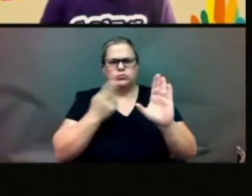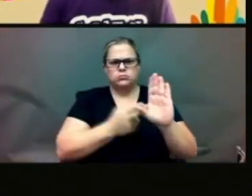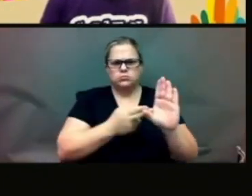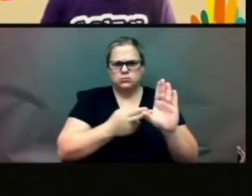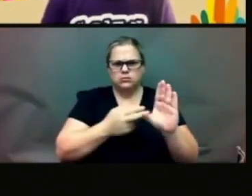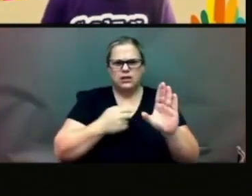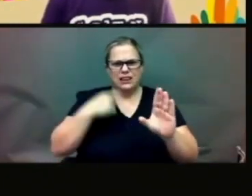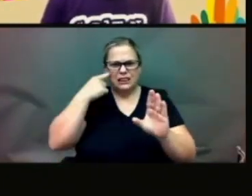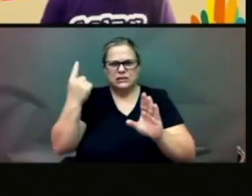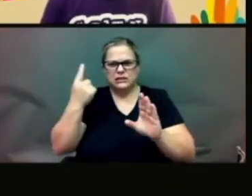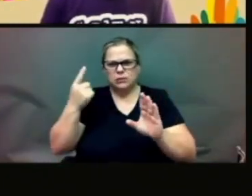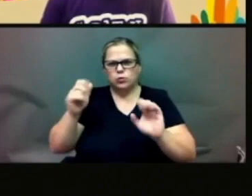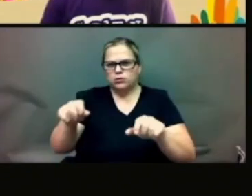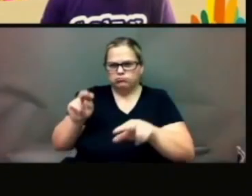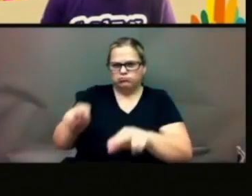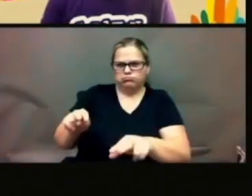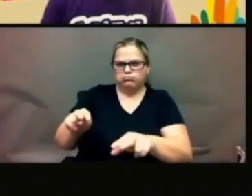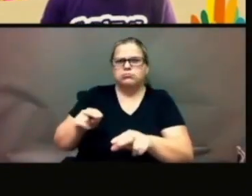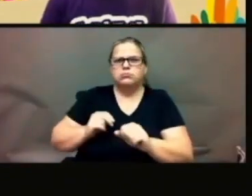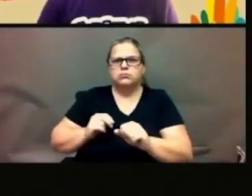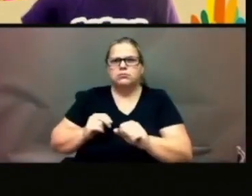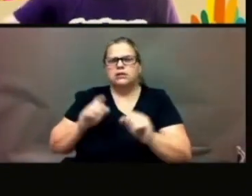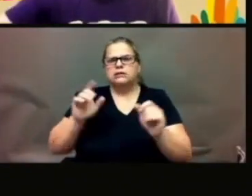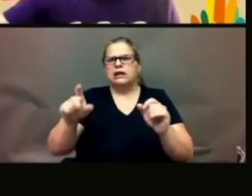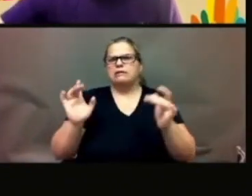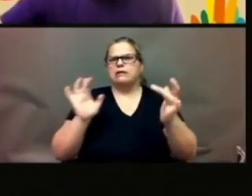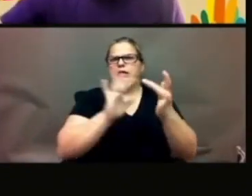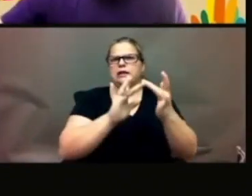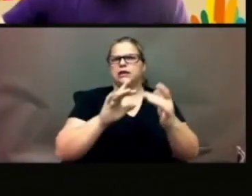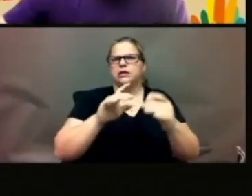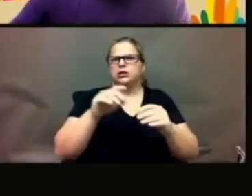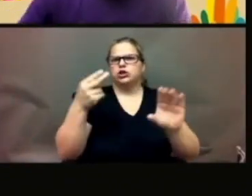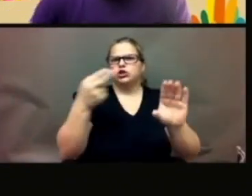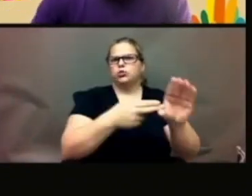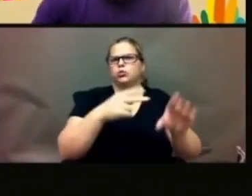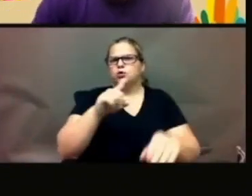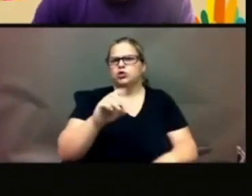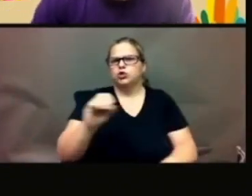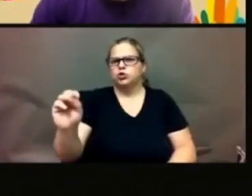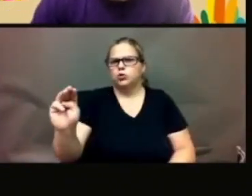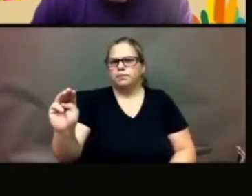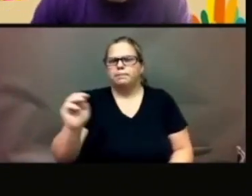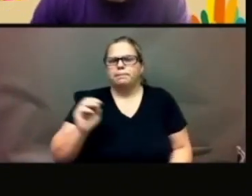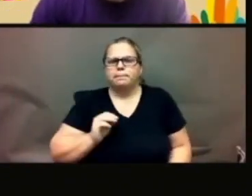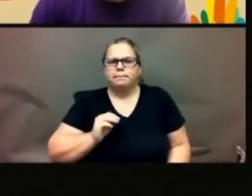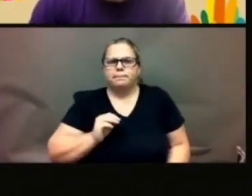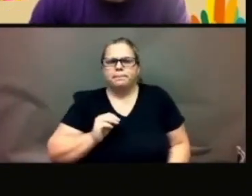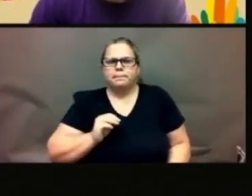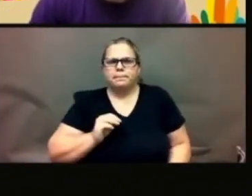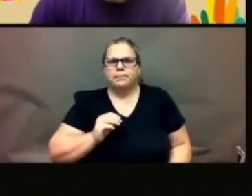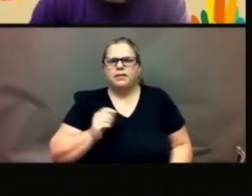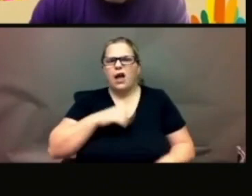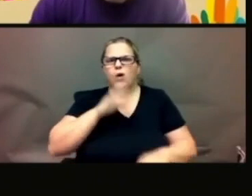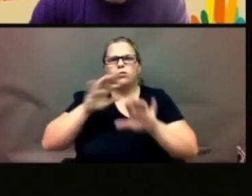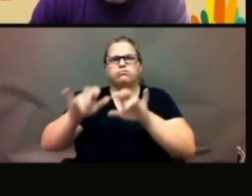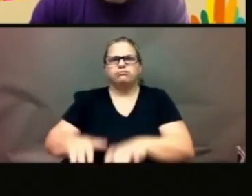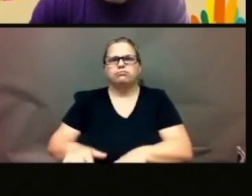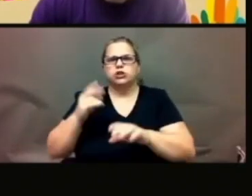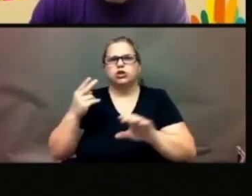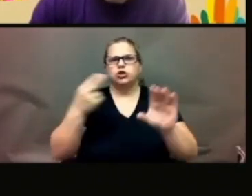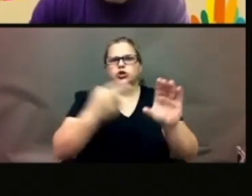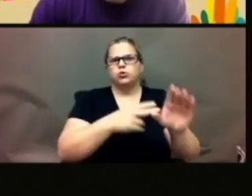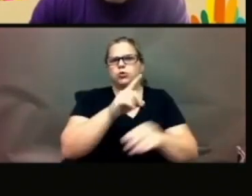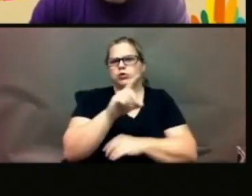if someone can type, though you have to click join Zoom. I know it took me a second. Join, I'll type it. Join